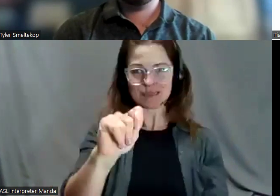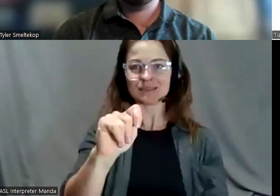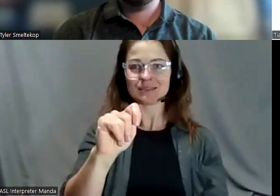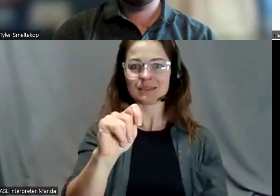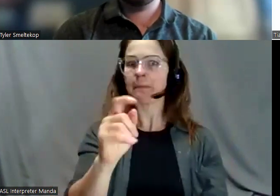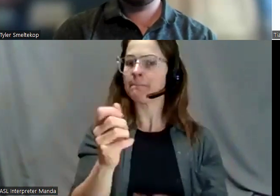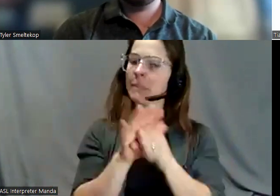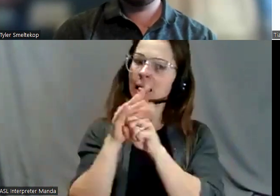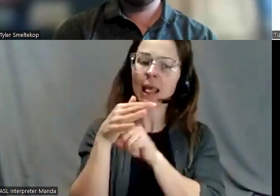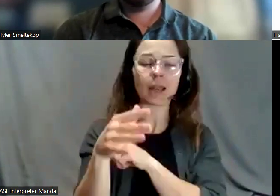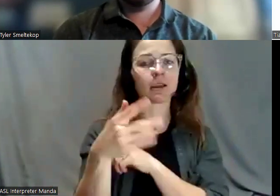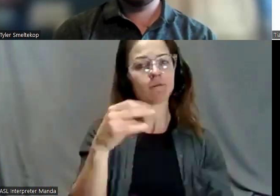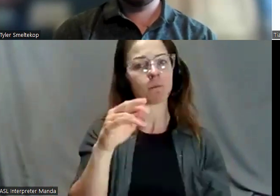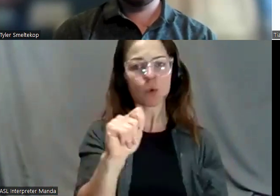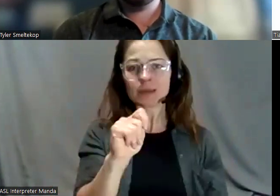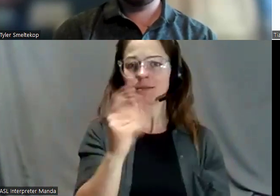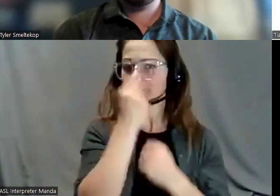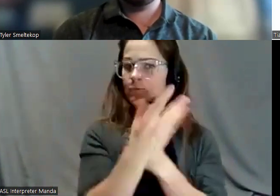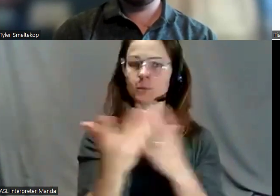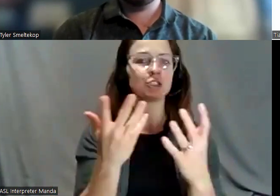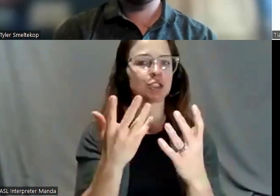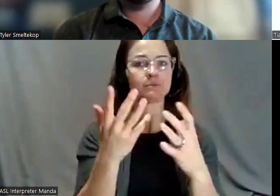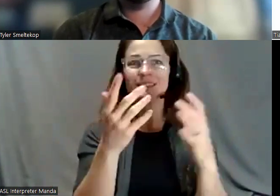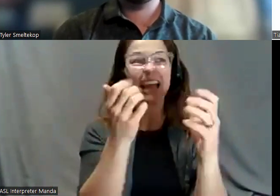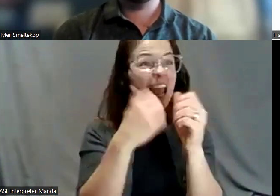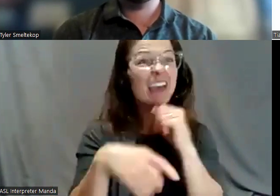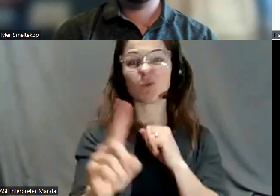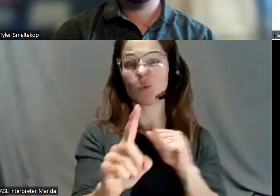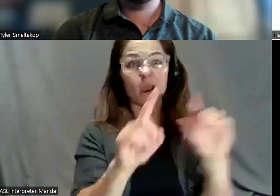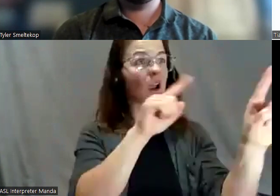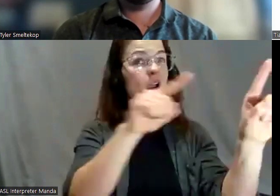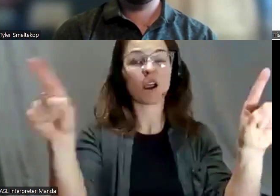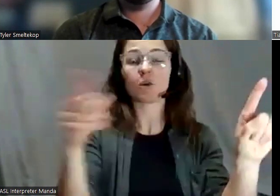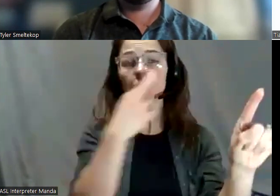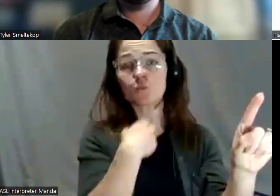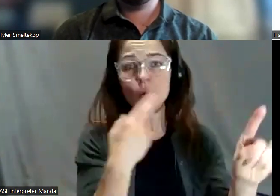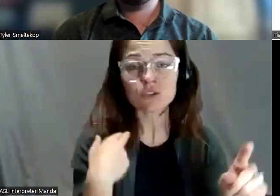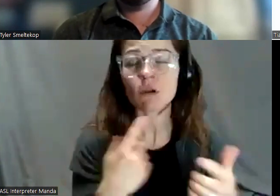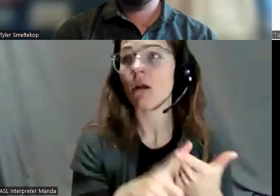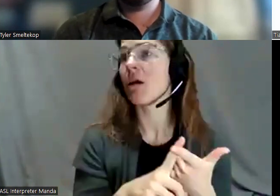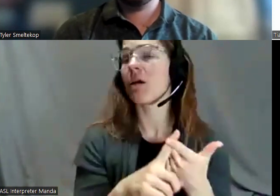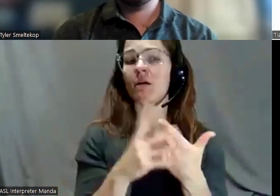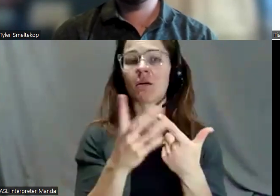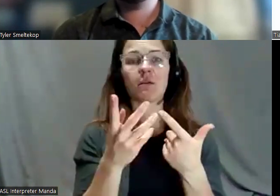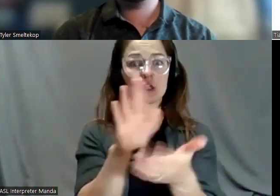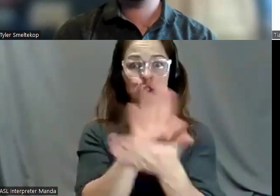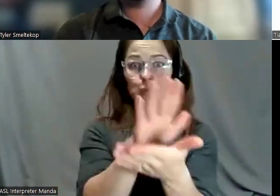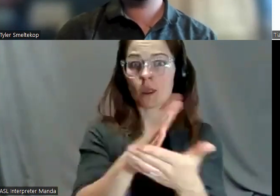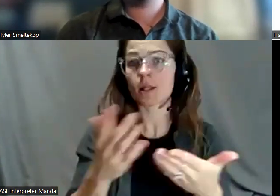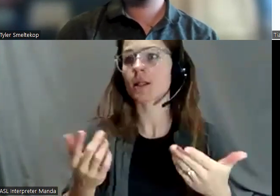print information everywhere we go, whether we're at a restaurant, whether we're in a